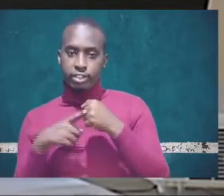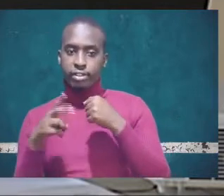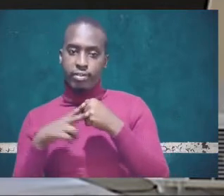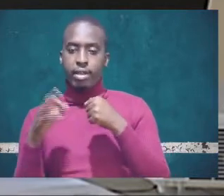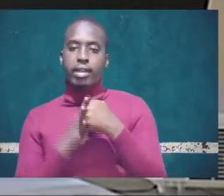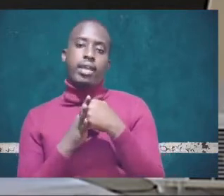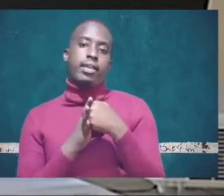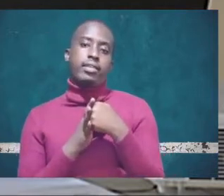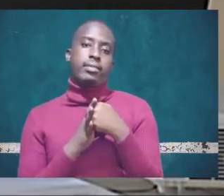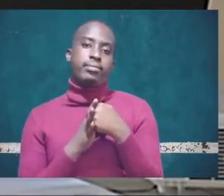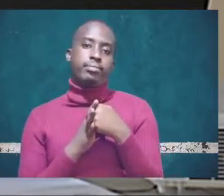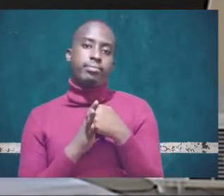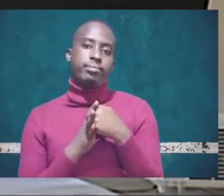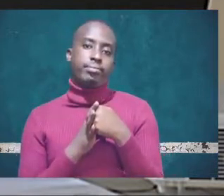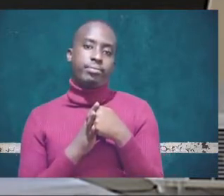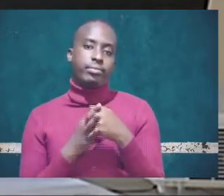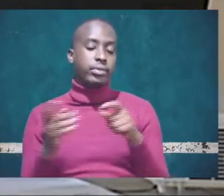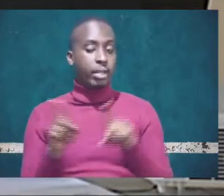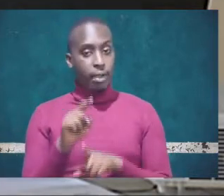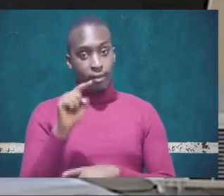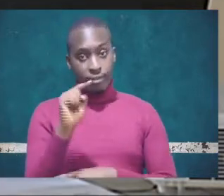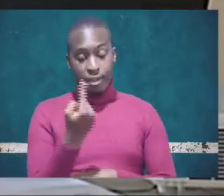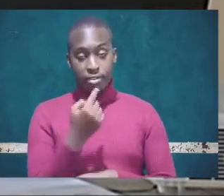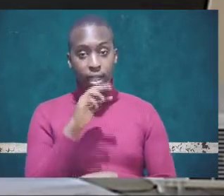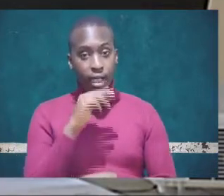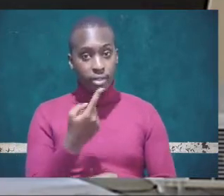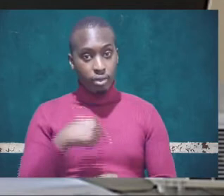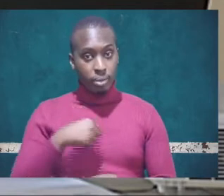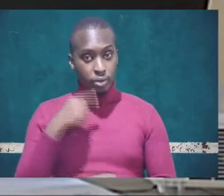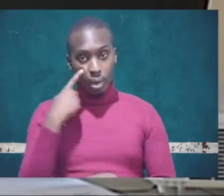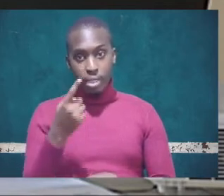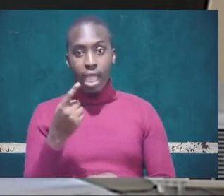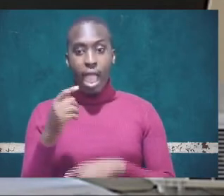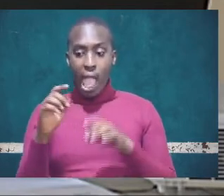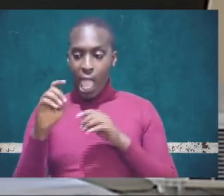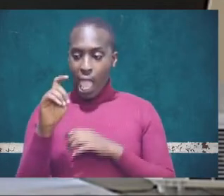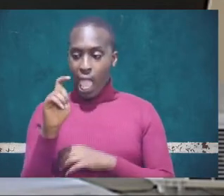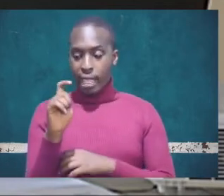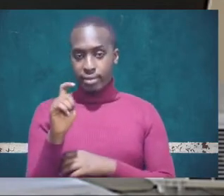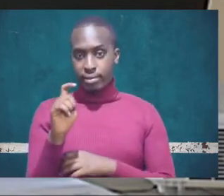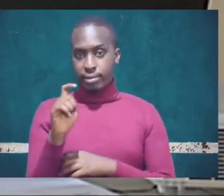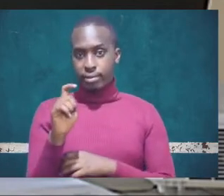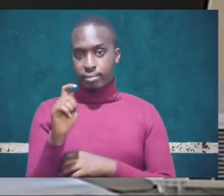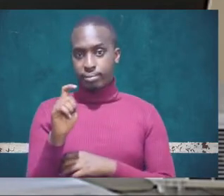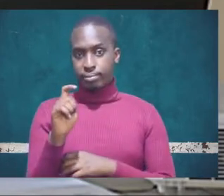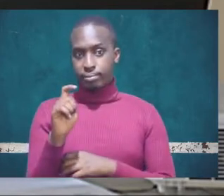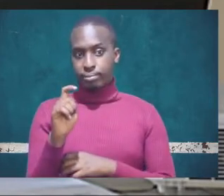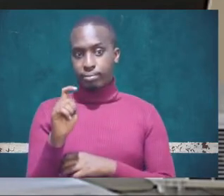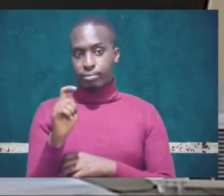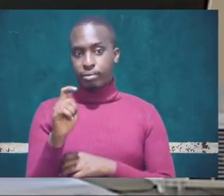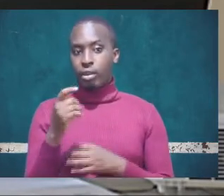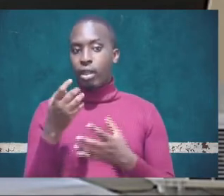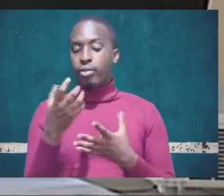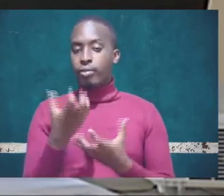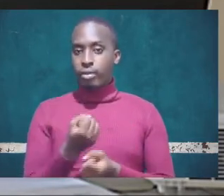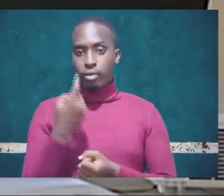8. On the first answer, we have now x less than 4. We have